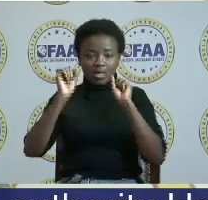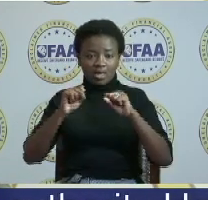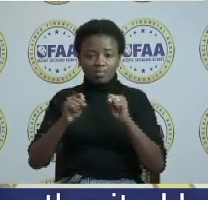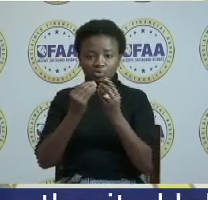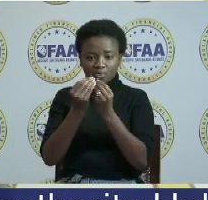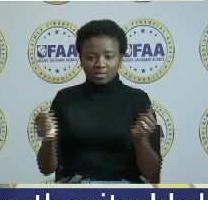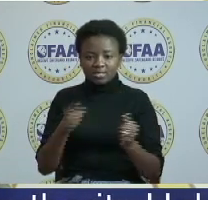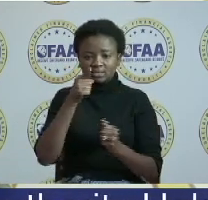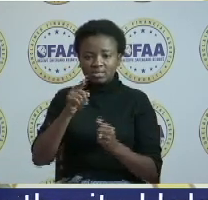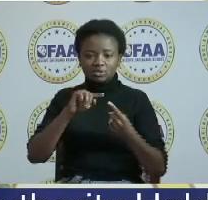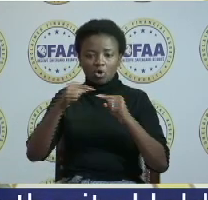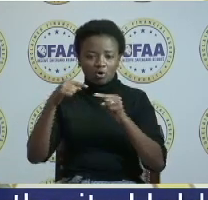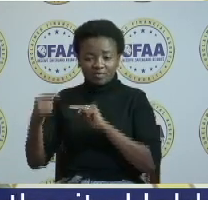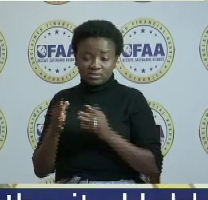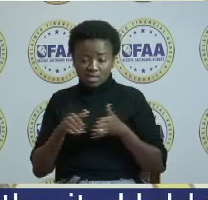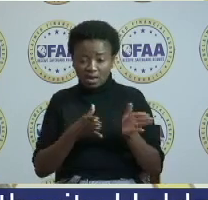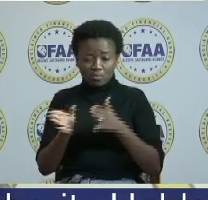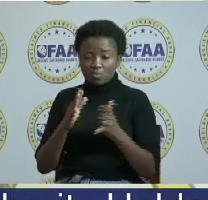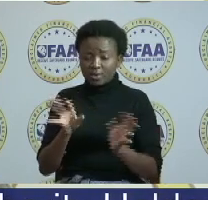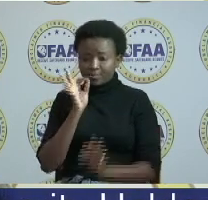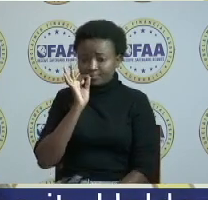address those conflicts in a way that is